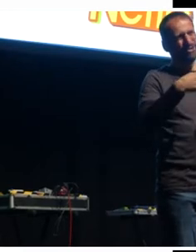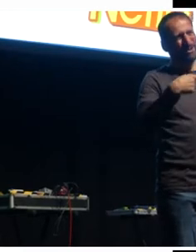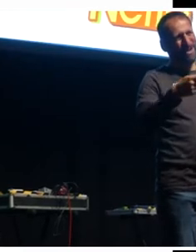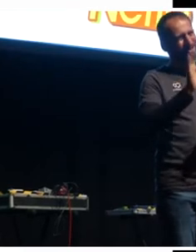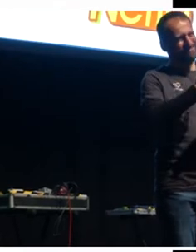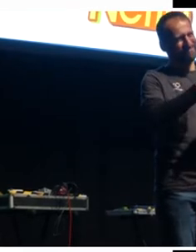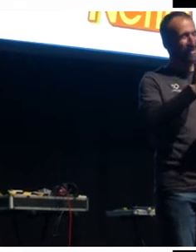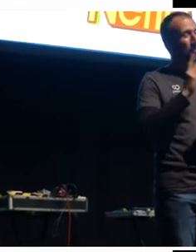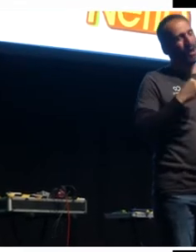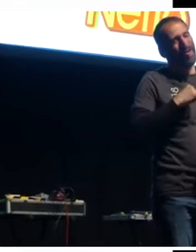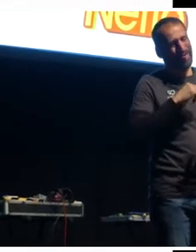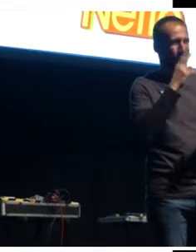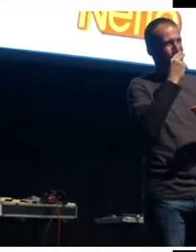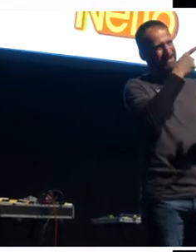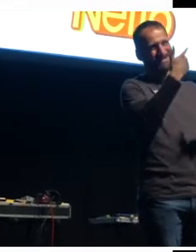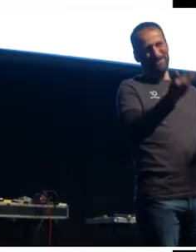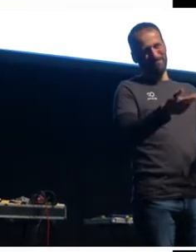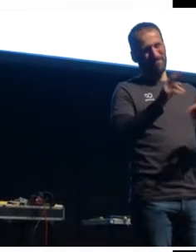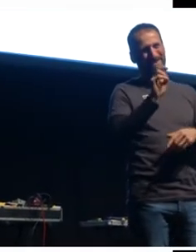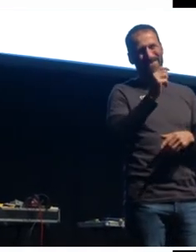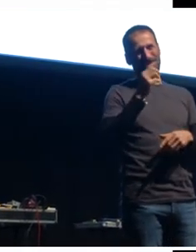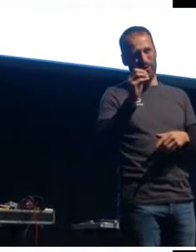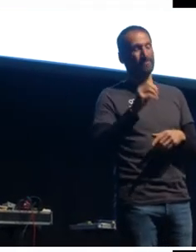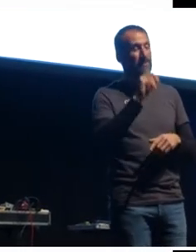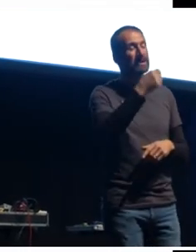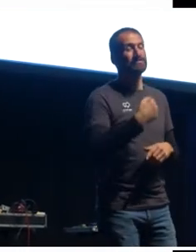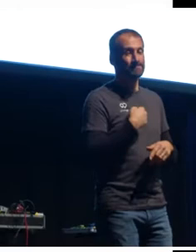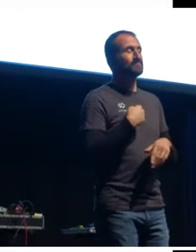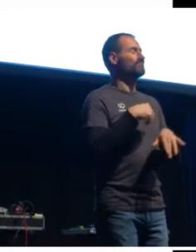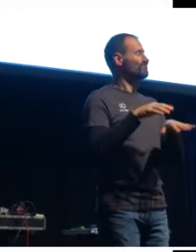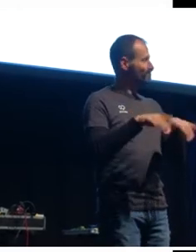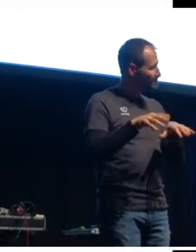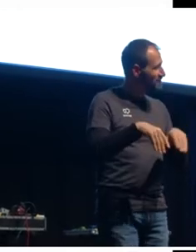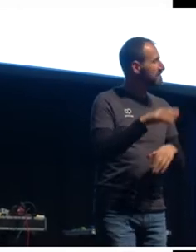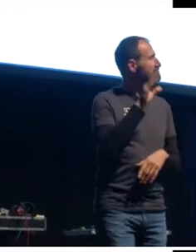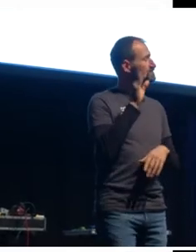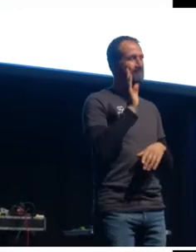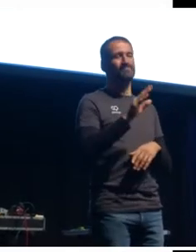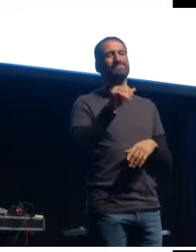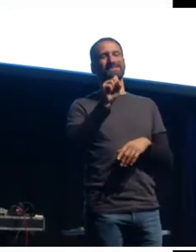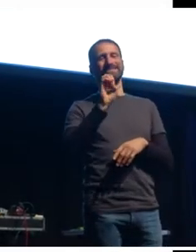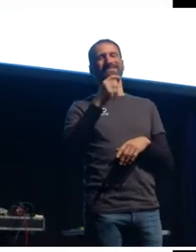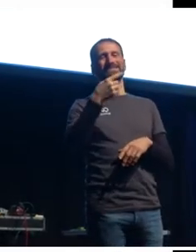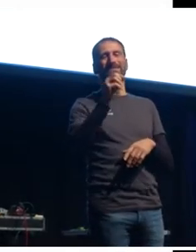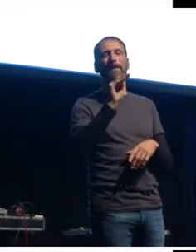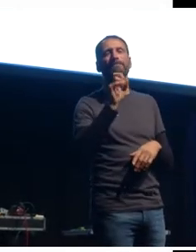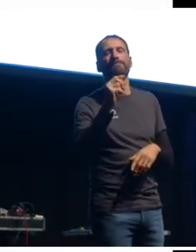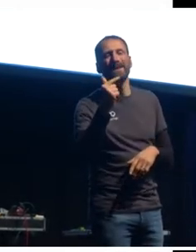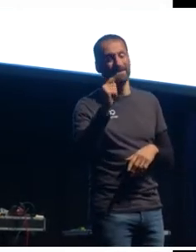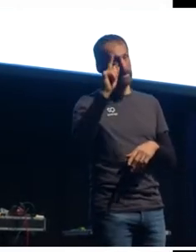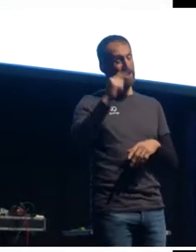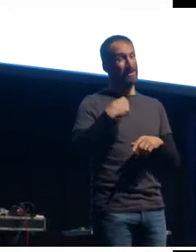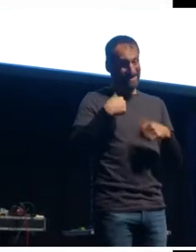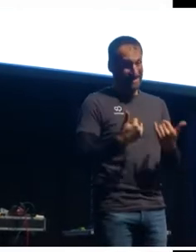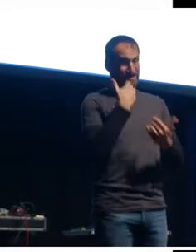I'm an engineering manager at Segment. But this is not a story about Segment. This is a story about my previous